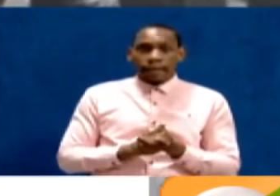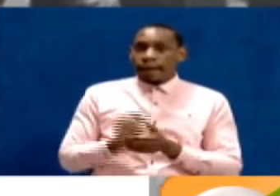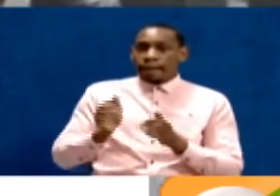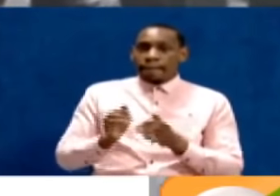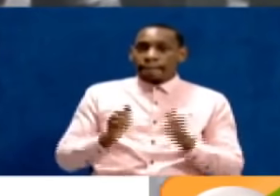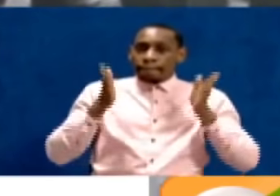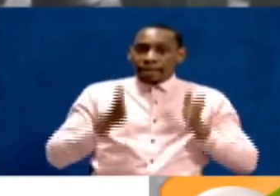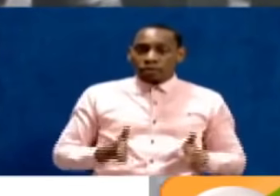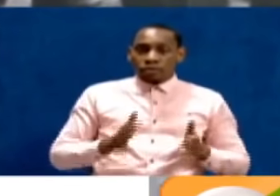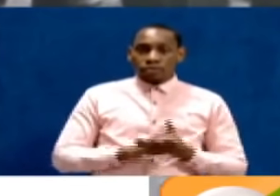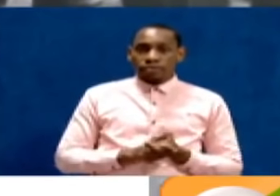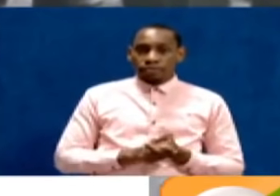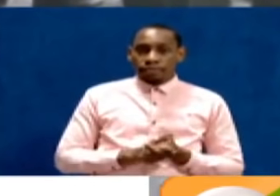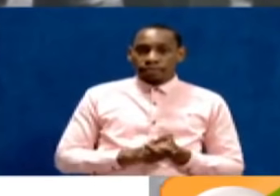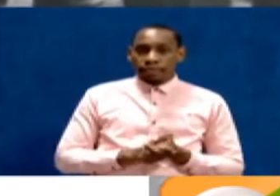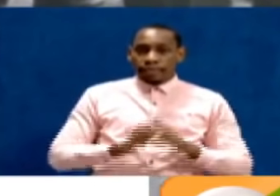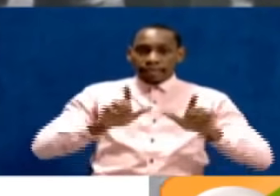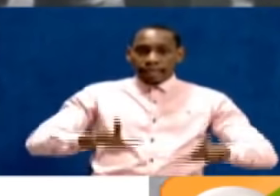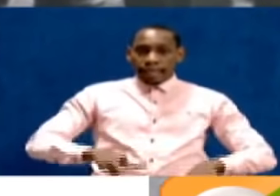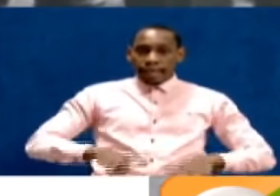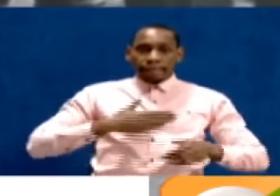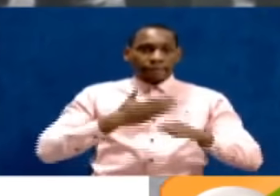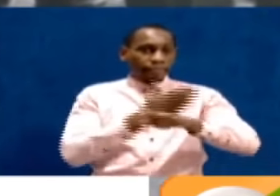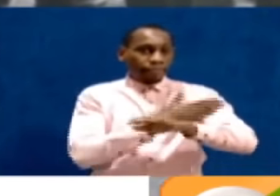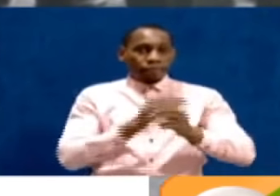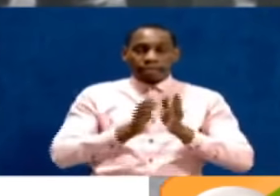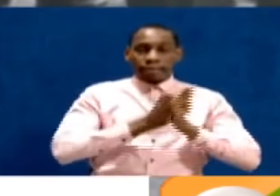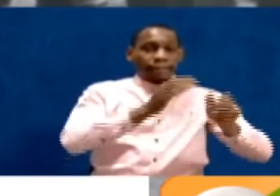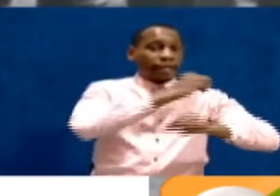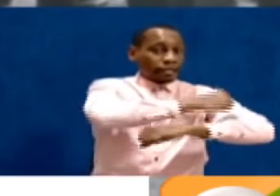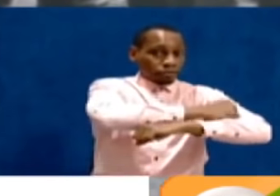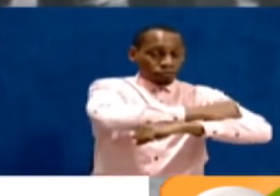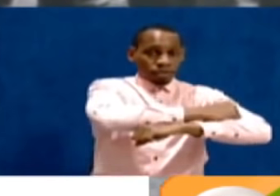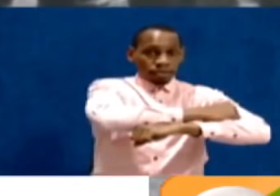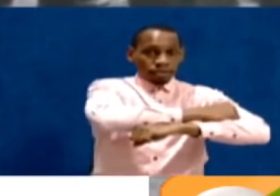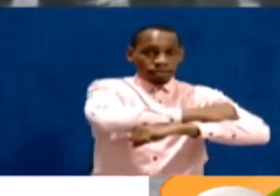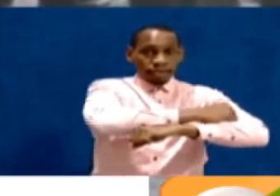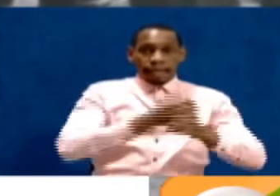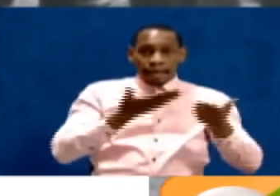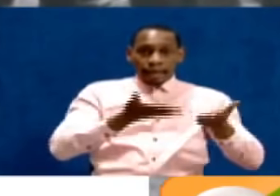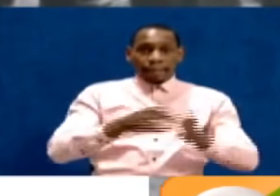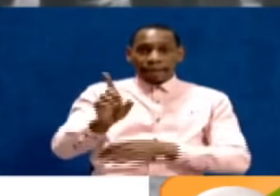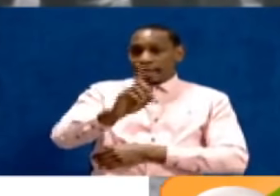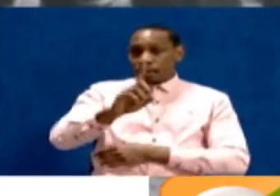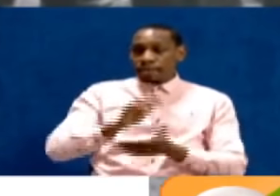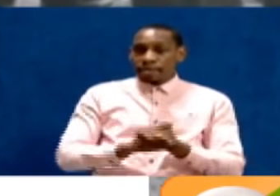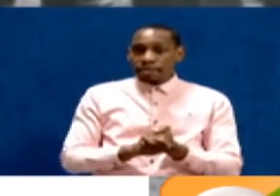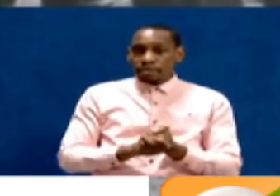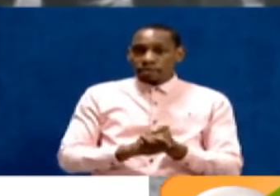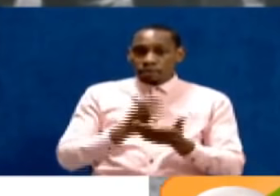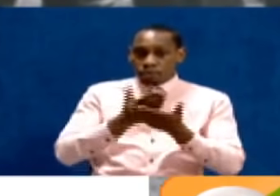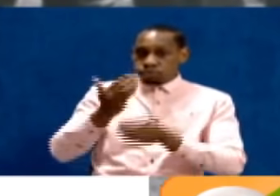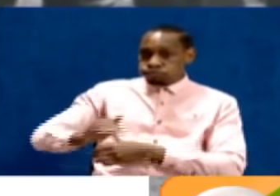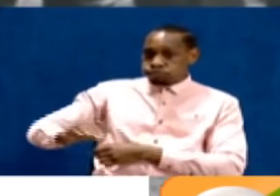citizen. Mm-hmm. I spent my early days in public schools here in Nairobi. We were brought